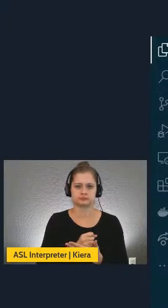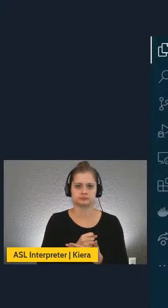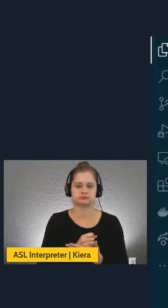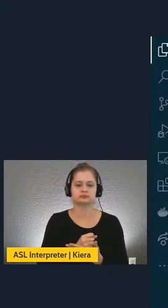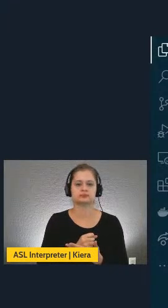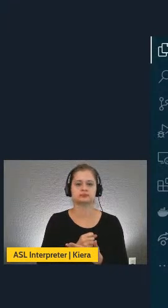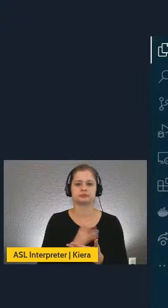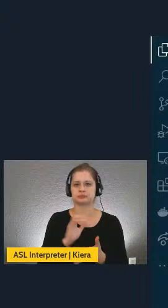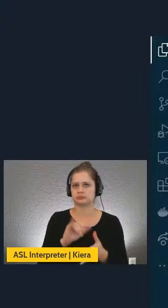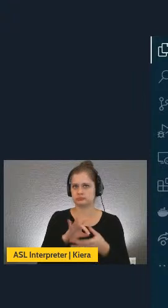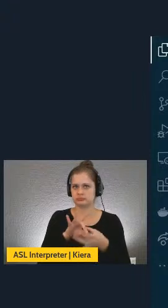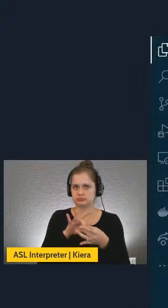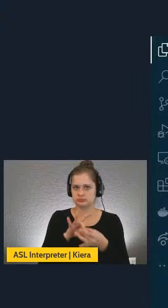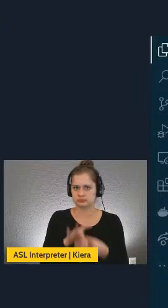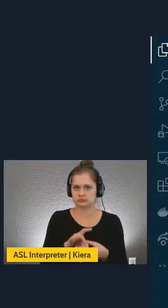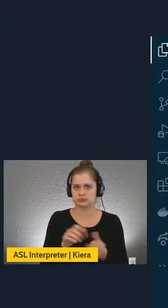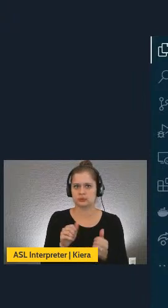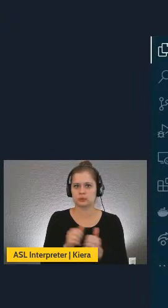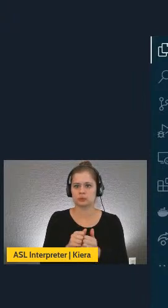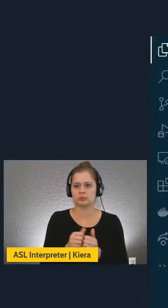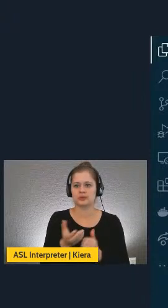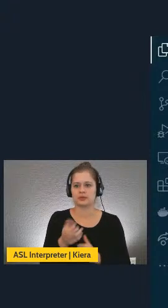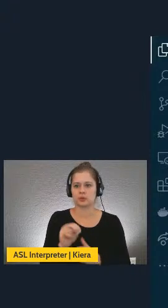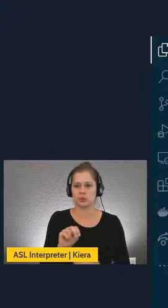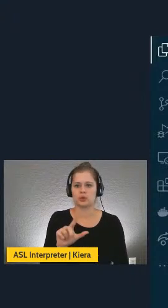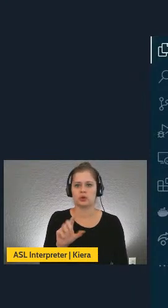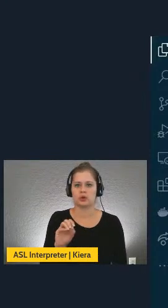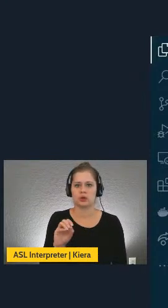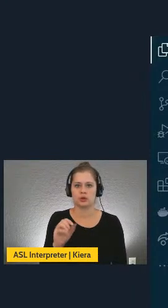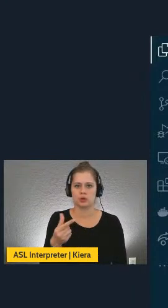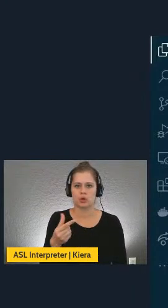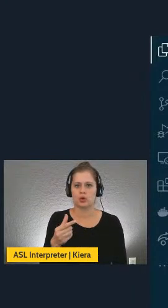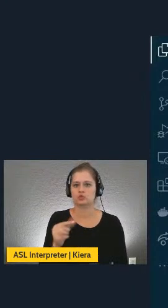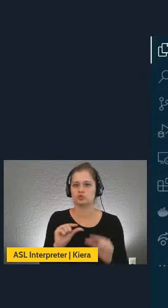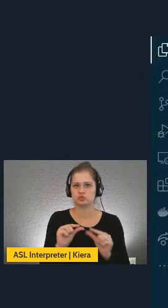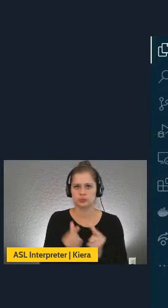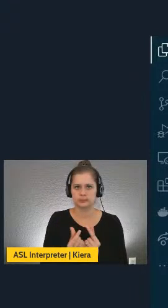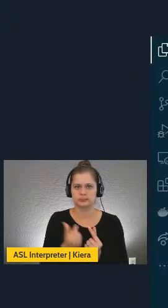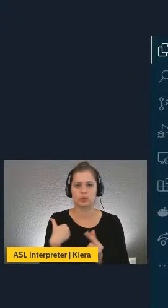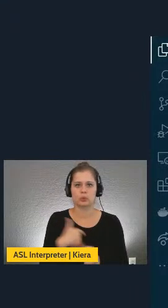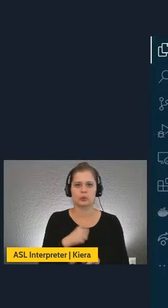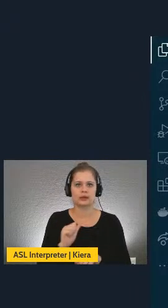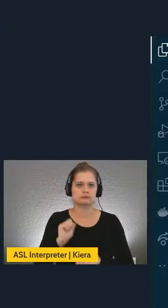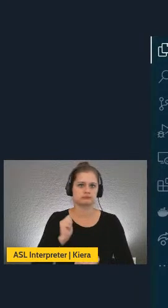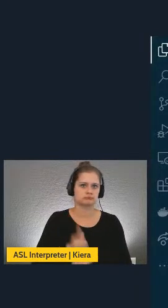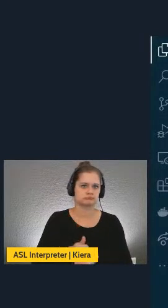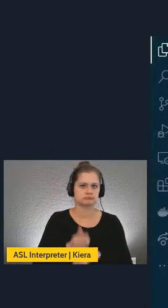along with its own log group so that we can set a retention and remove a policy. So that's